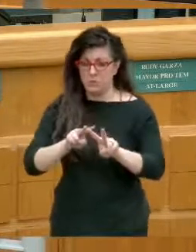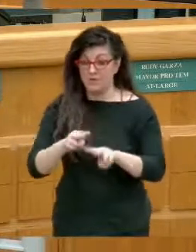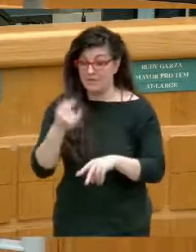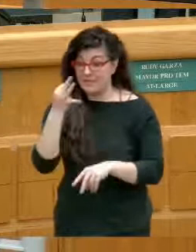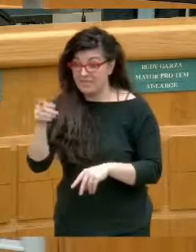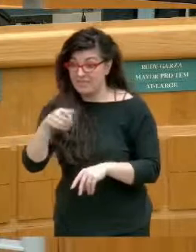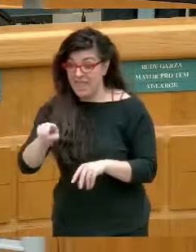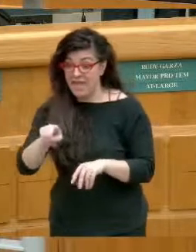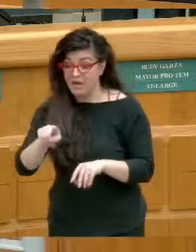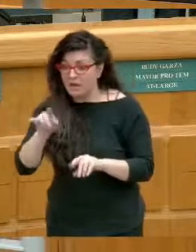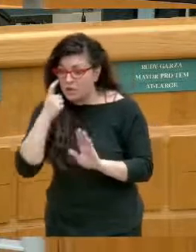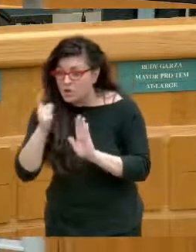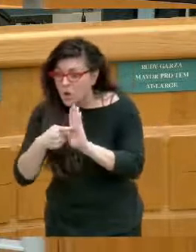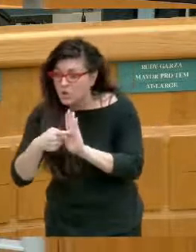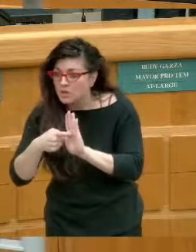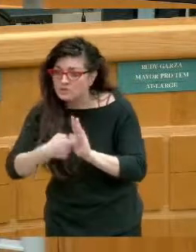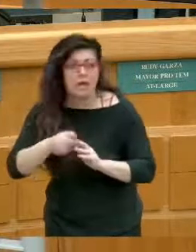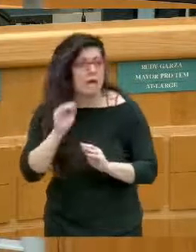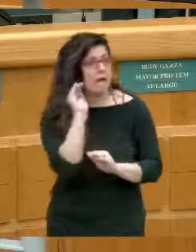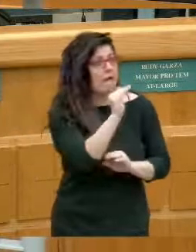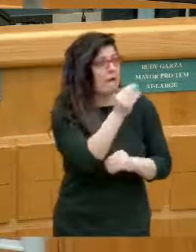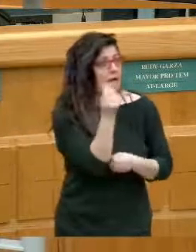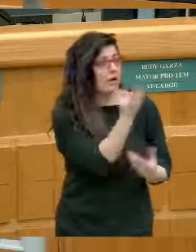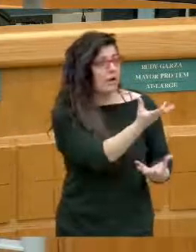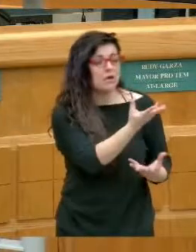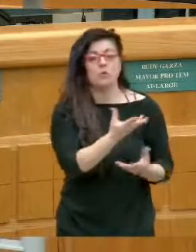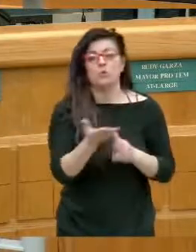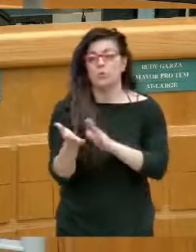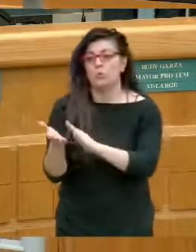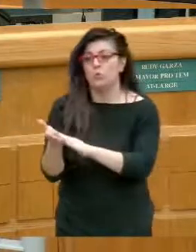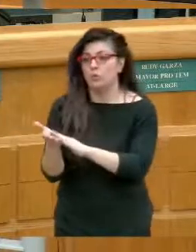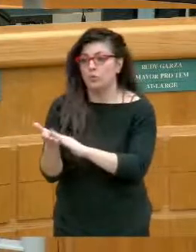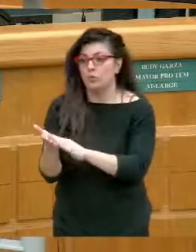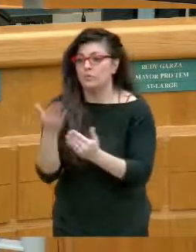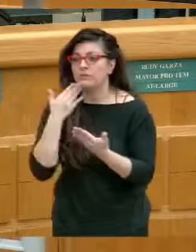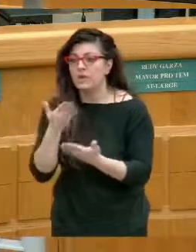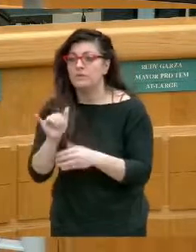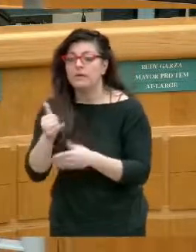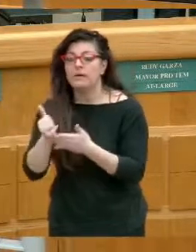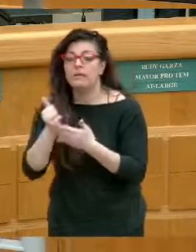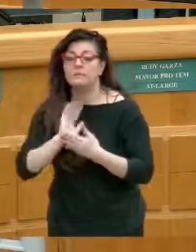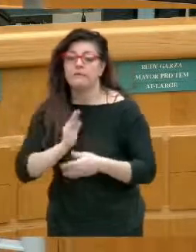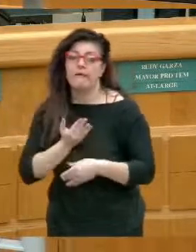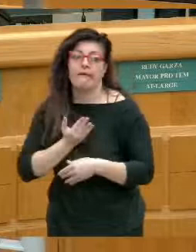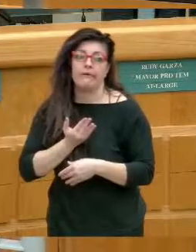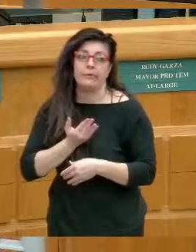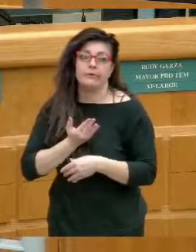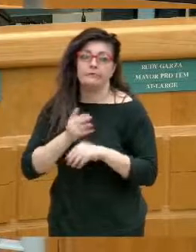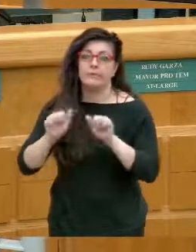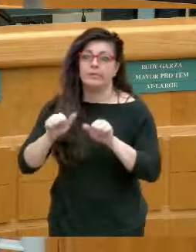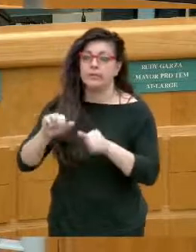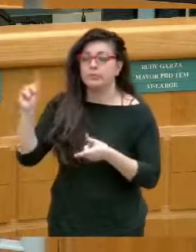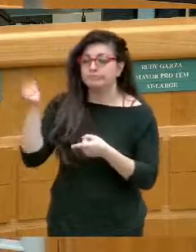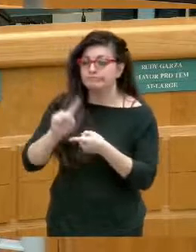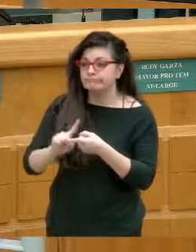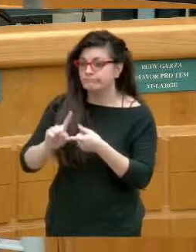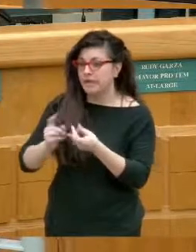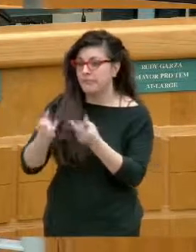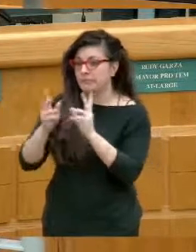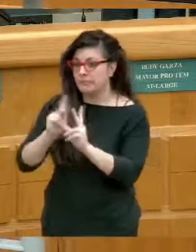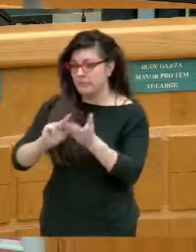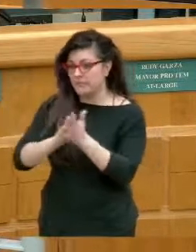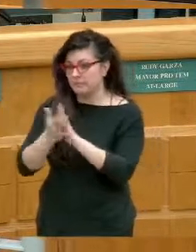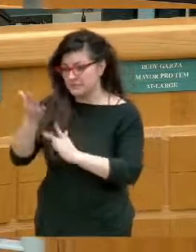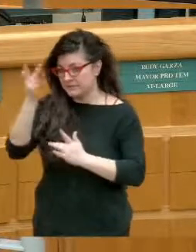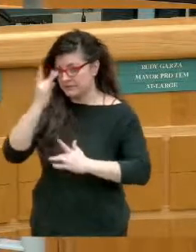for complying and for coming forward and helping to contain this outbreak. And this comprehensive testing that's been done